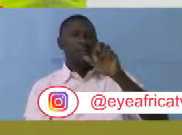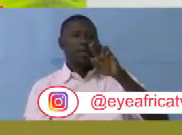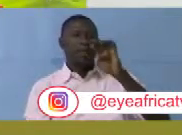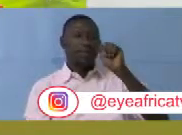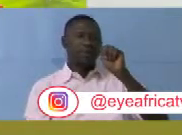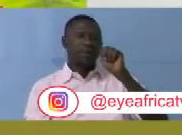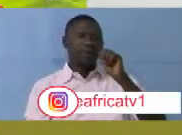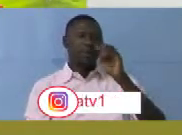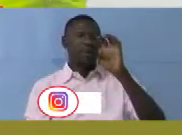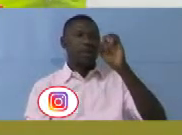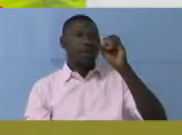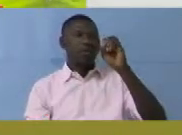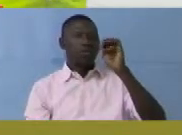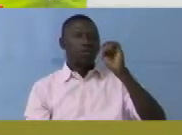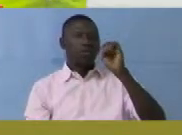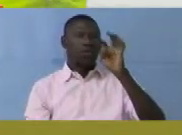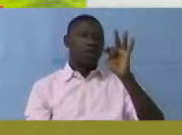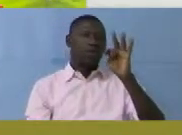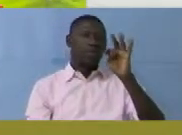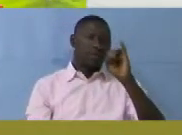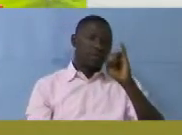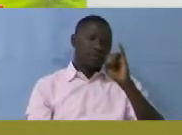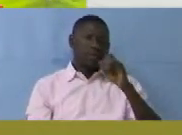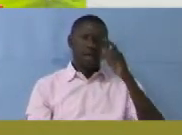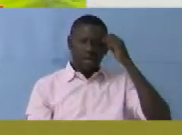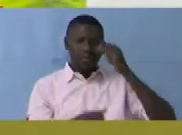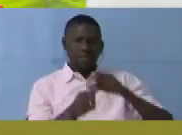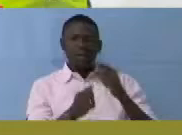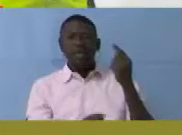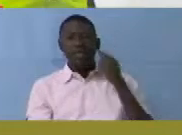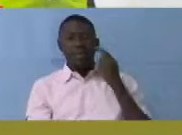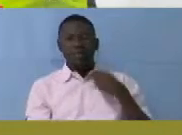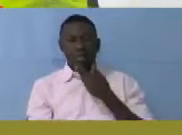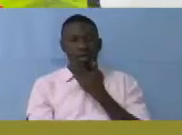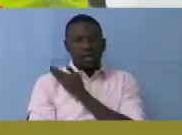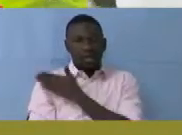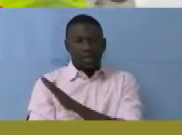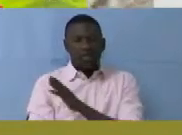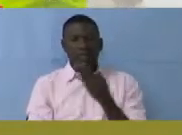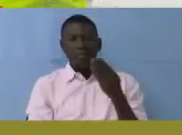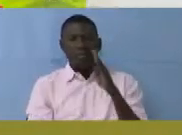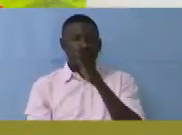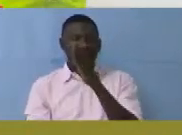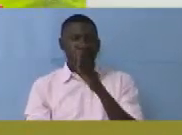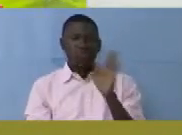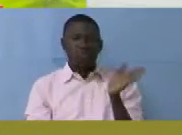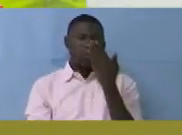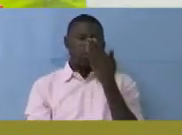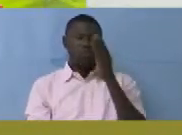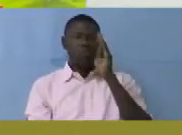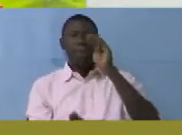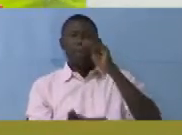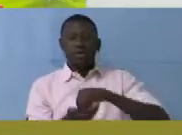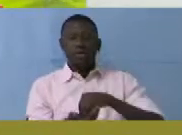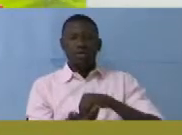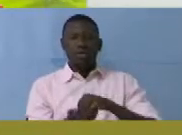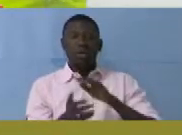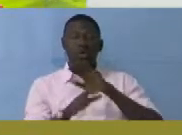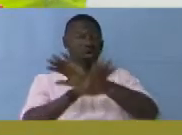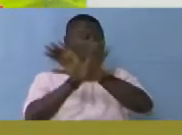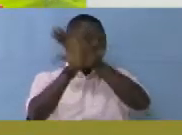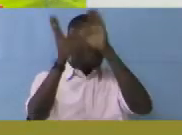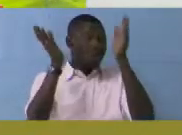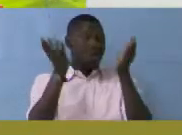ya Saresofe. I remember the day I was leaving Basse. Makilo baka lumembe bola Basse. Banjul. Kana Banjul. The whole